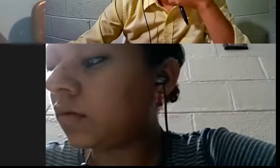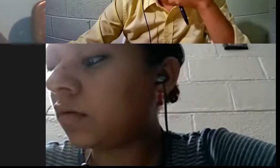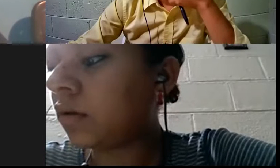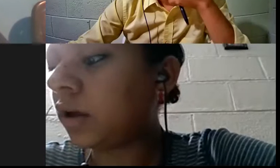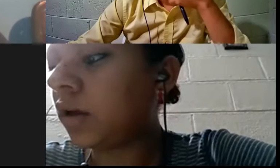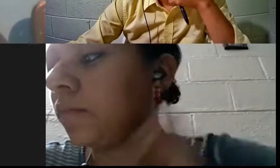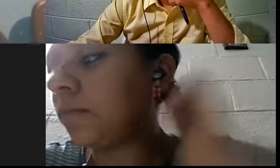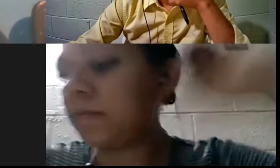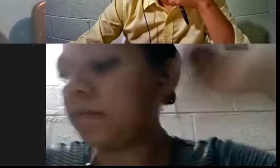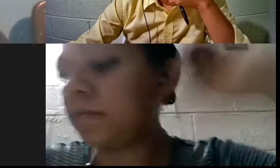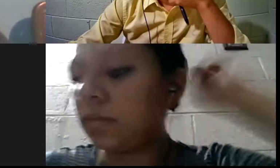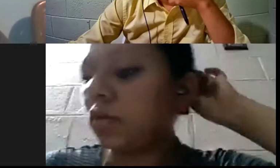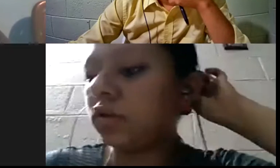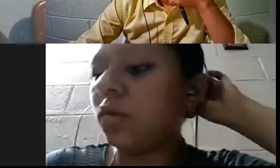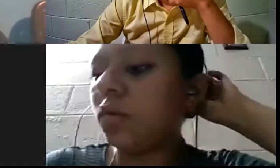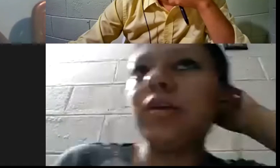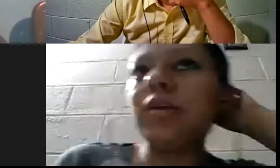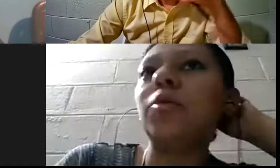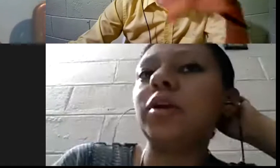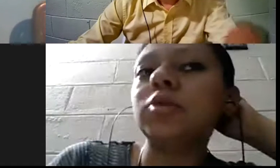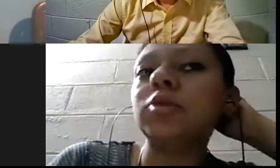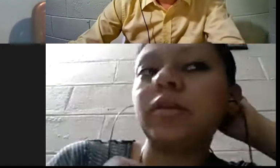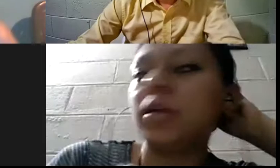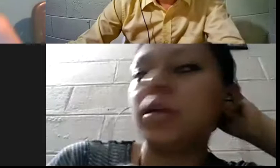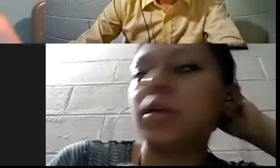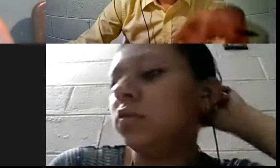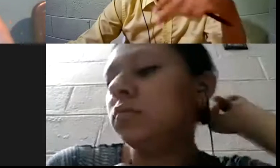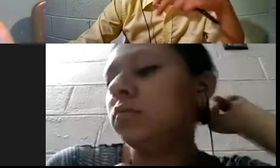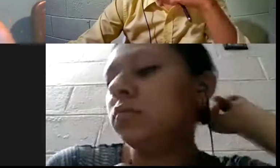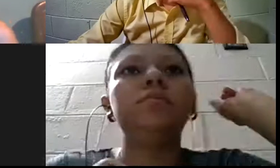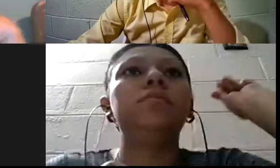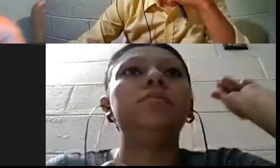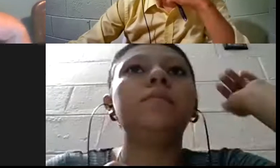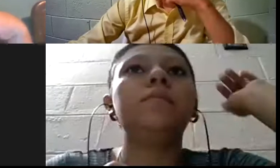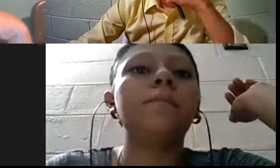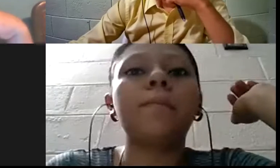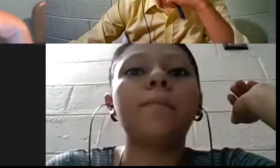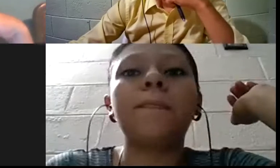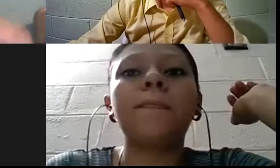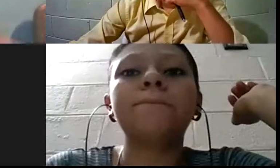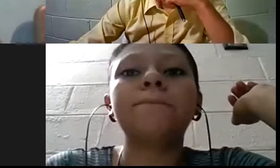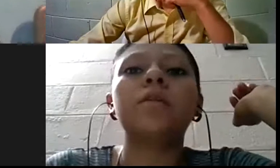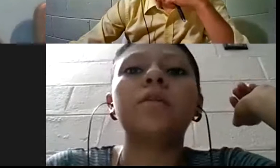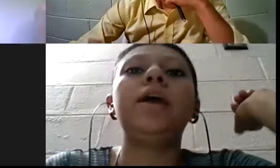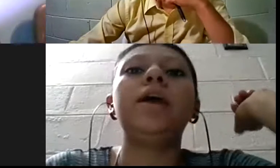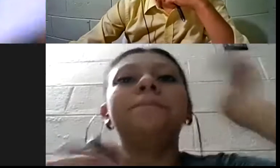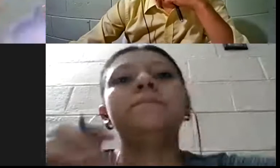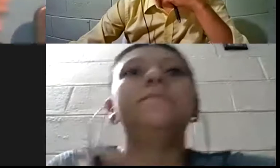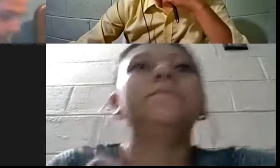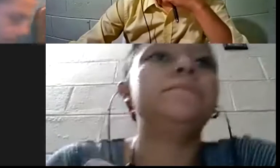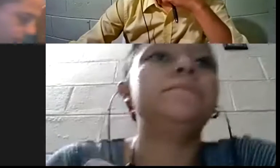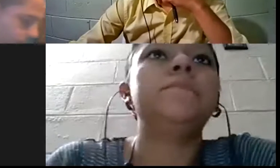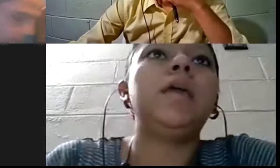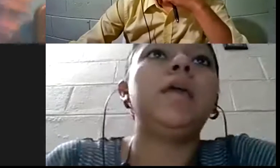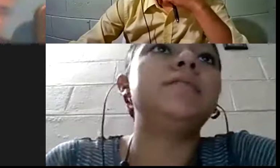Okay. ¿Otra de Walter o decimos una nosotros, Andrea? Si quieres, digan una a ustedes y la anotamos, por favor, que no va a ser con el